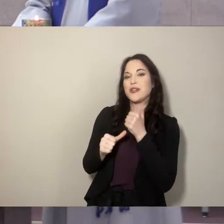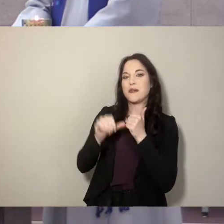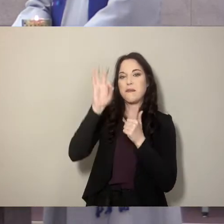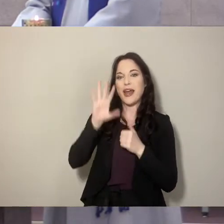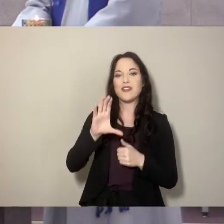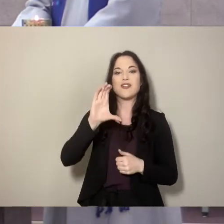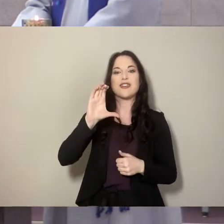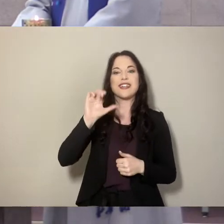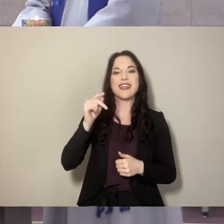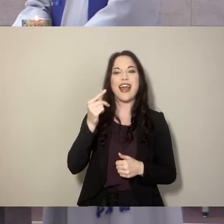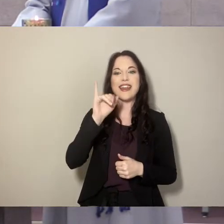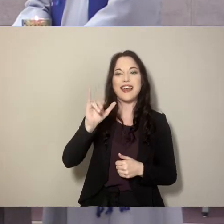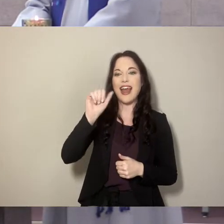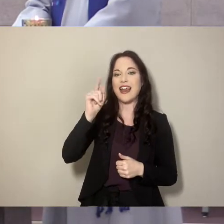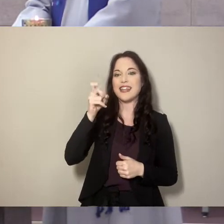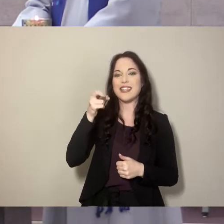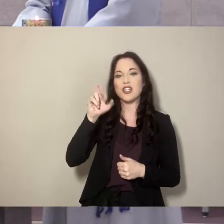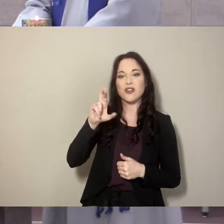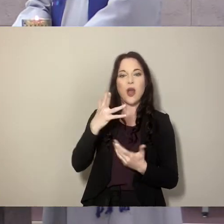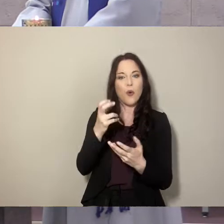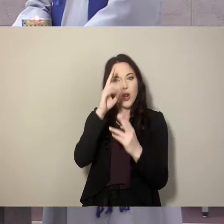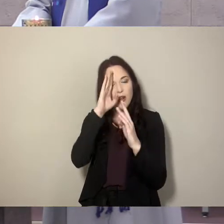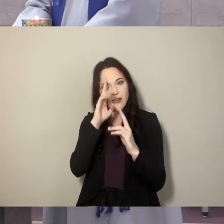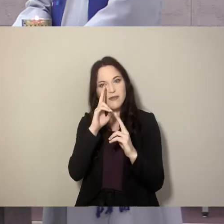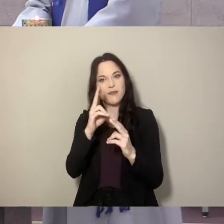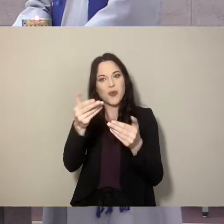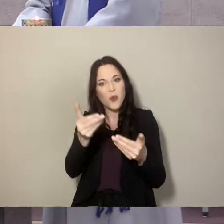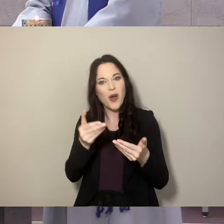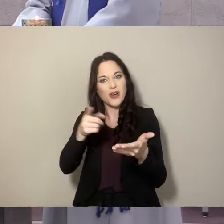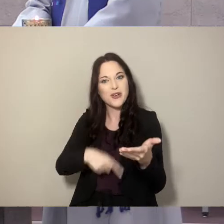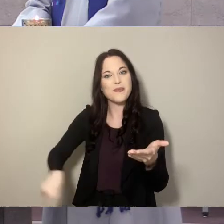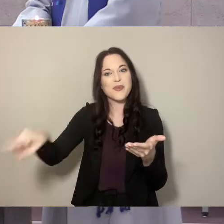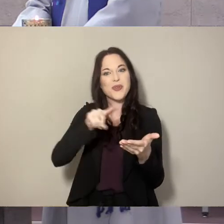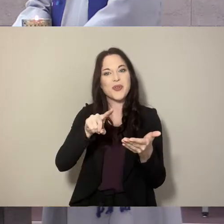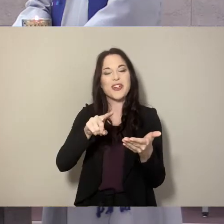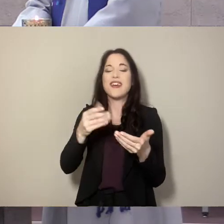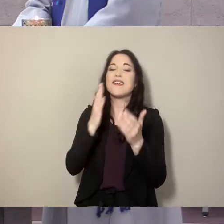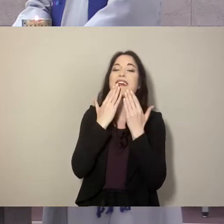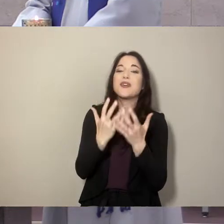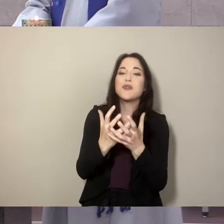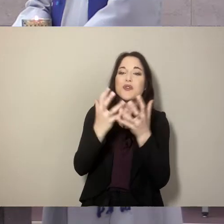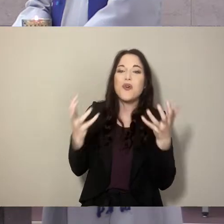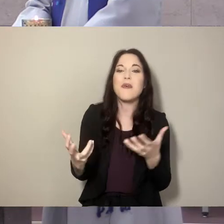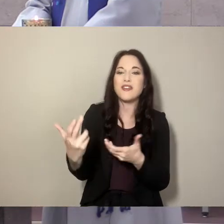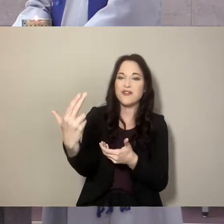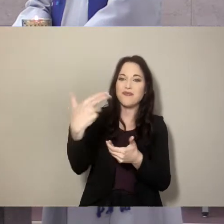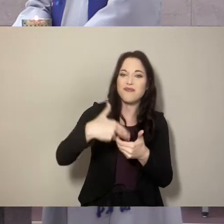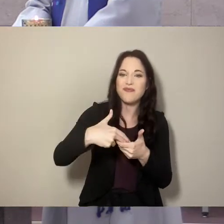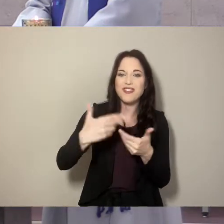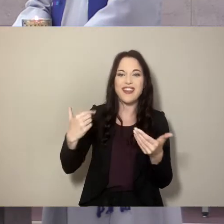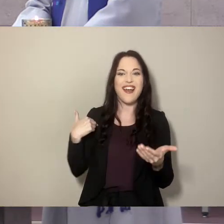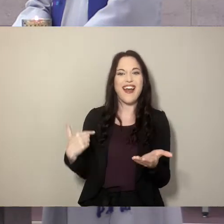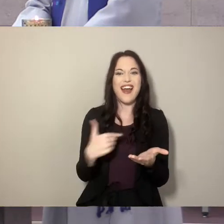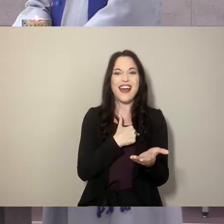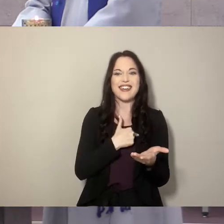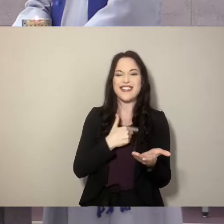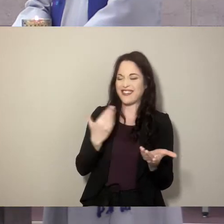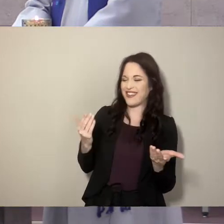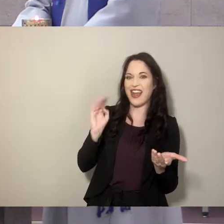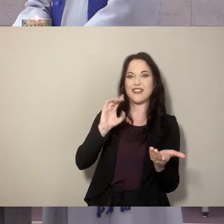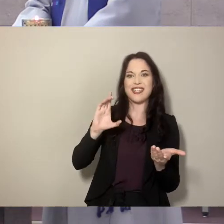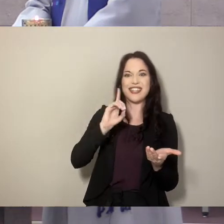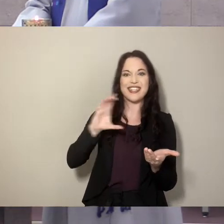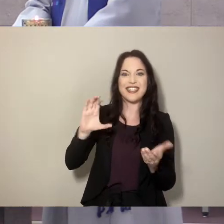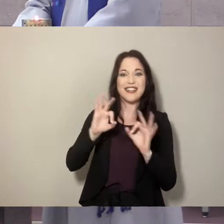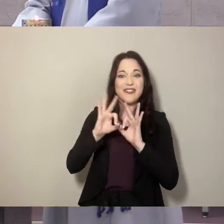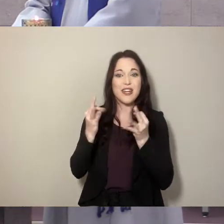of welcome. Thank you so much for worshiping with your MCCDC family on this Memorial Day weekend. If you would